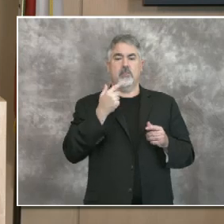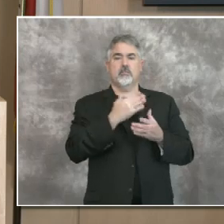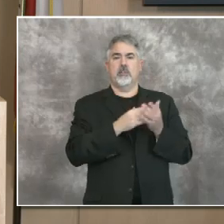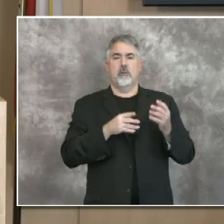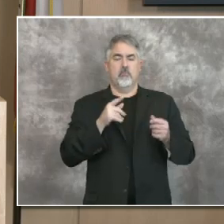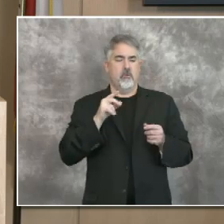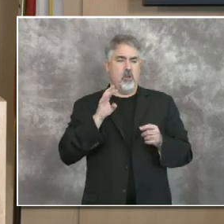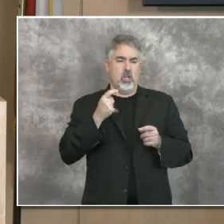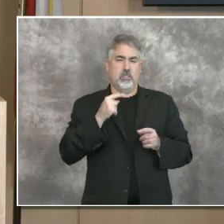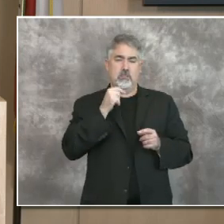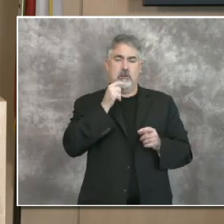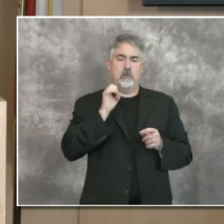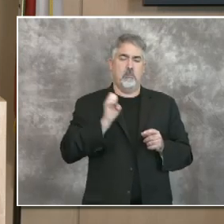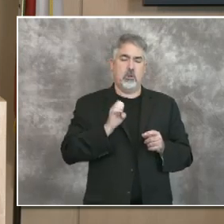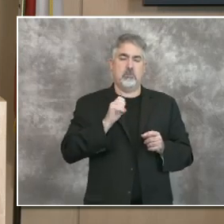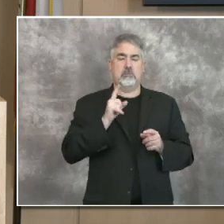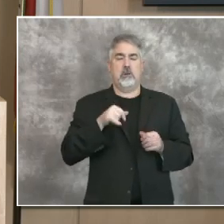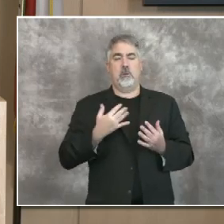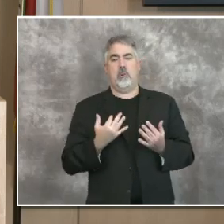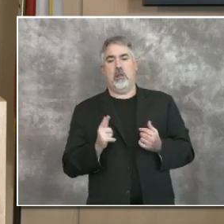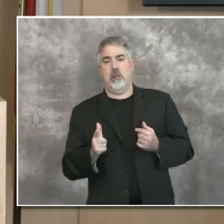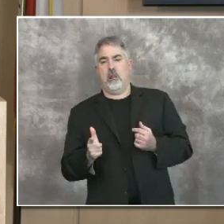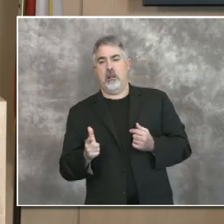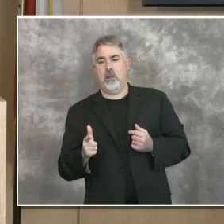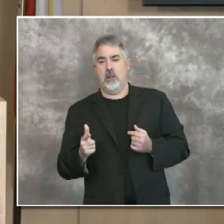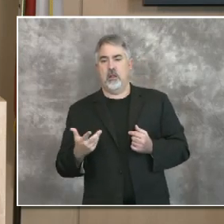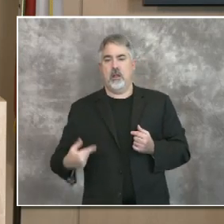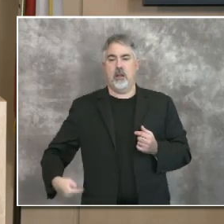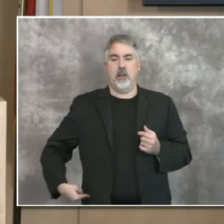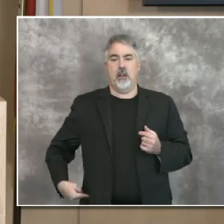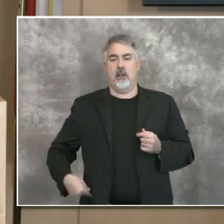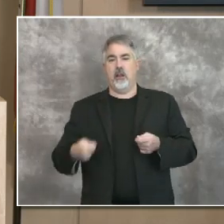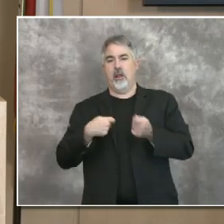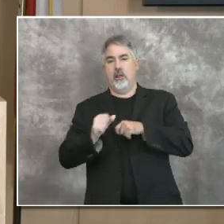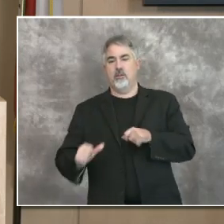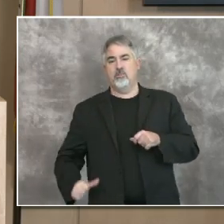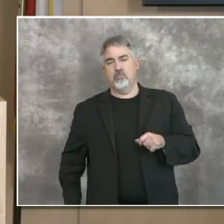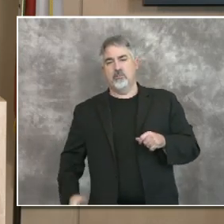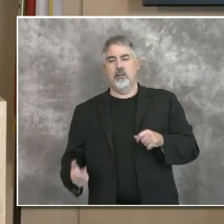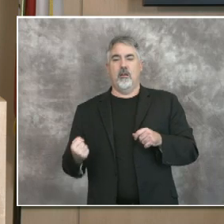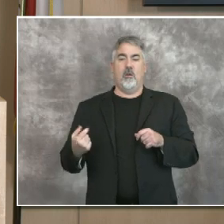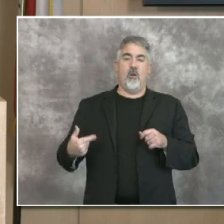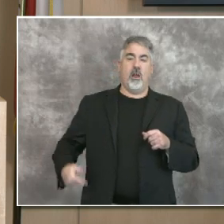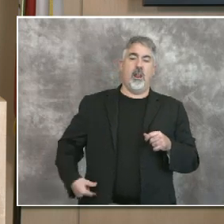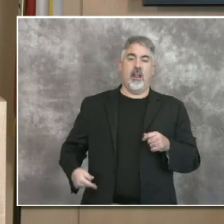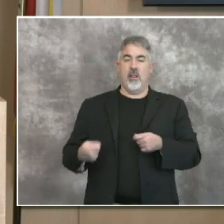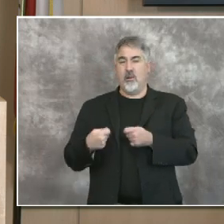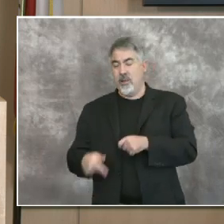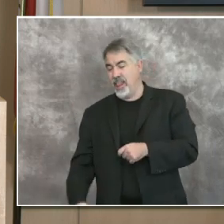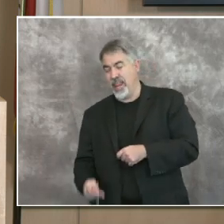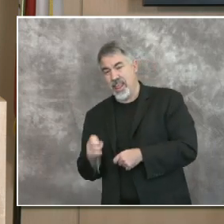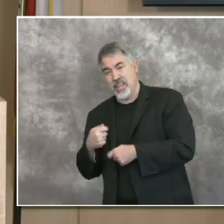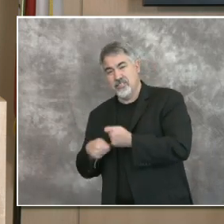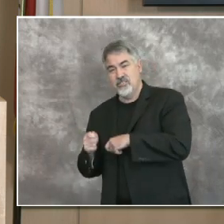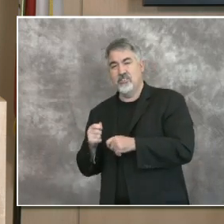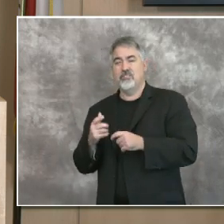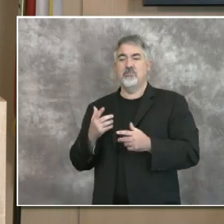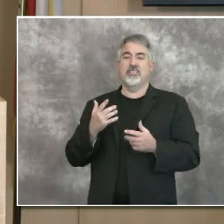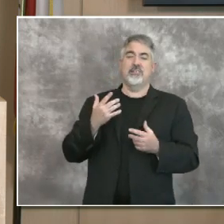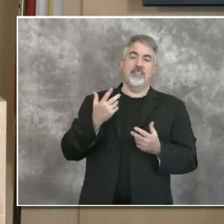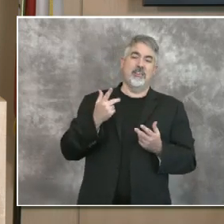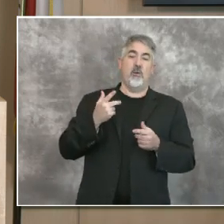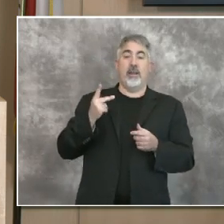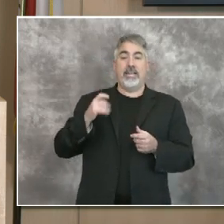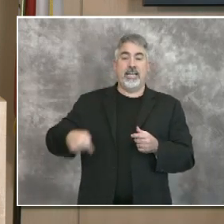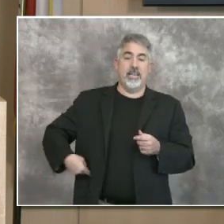hospitalization, for example, after, let's say, hip replacement or kidney transplant, that sort of thing. And clearly those types of surgeries